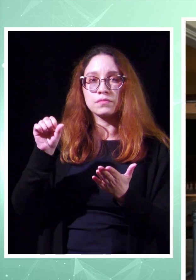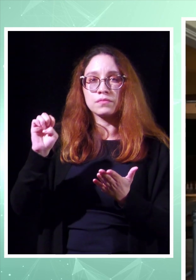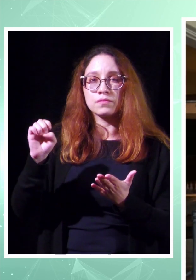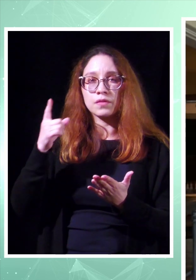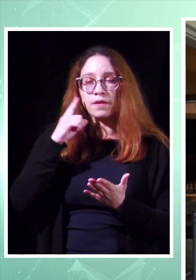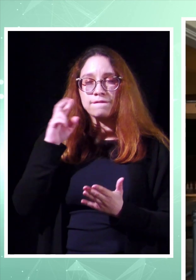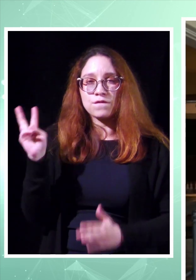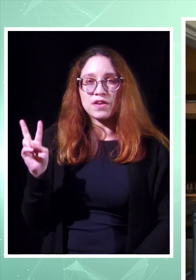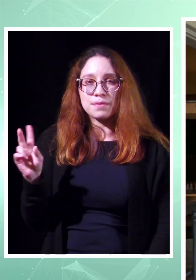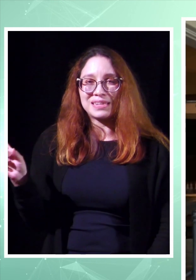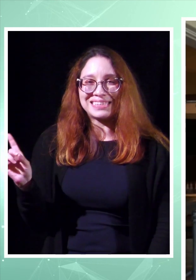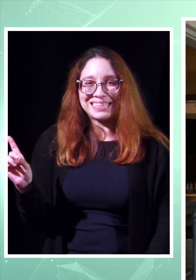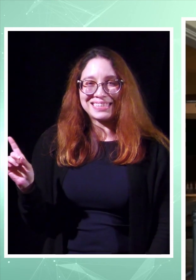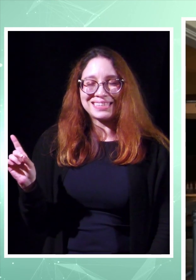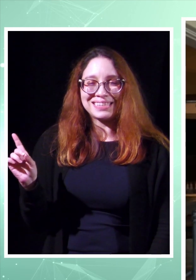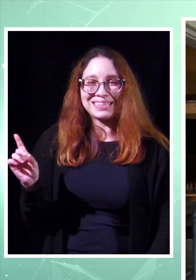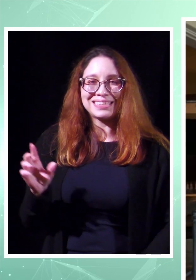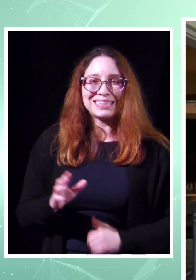D supplement?